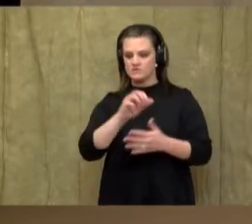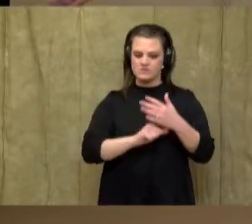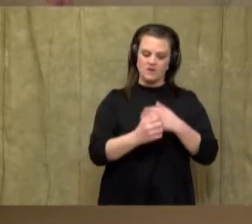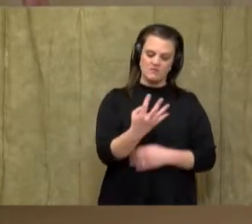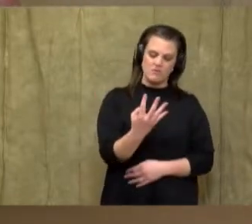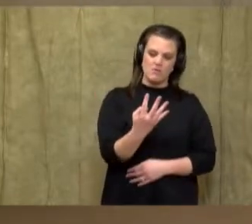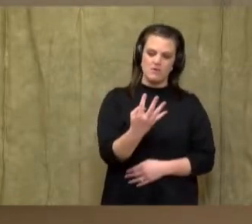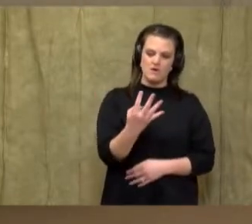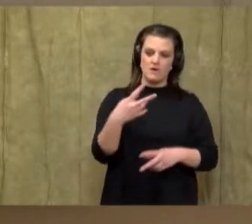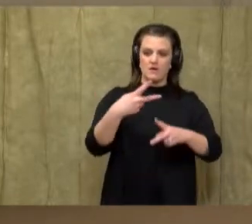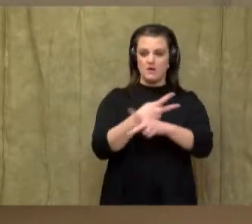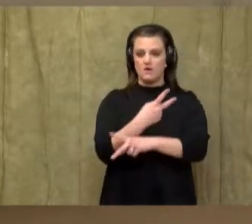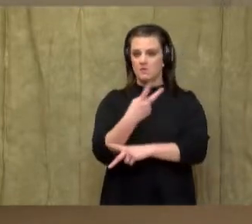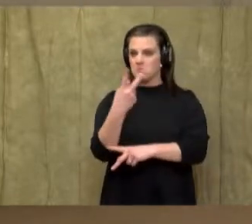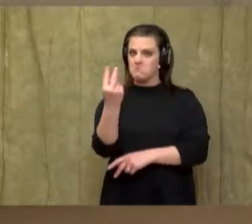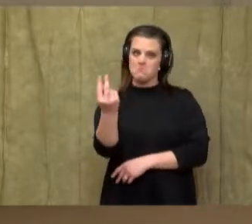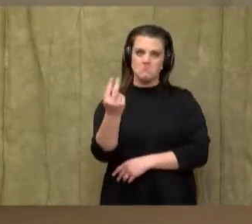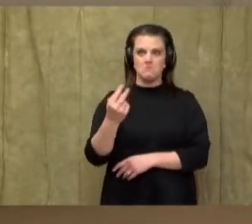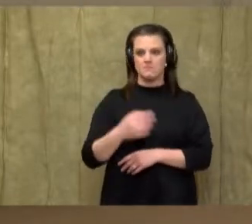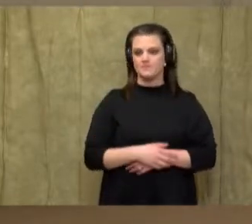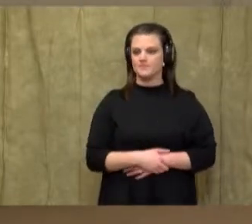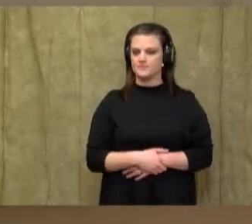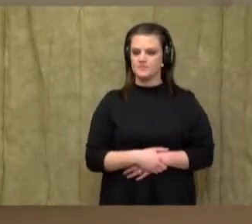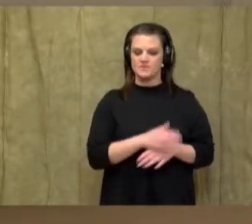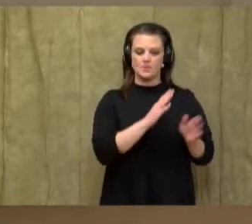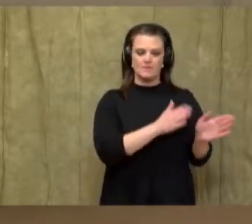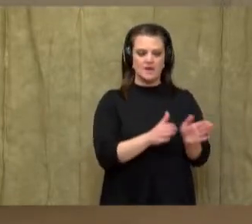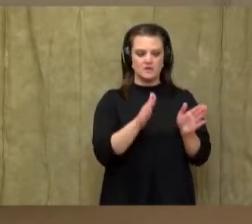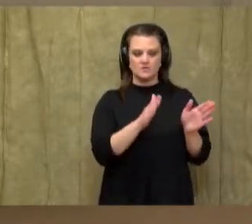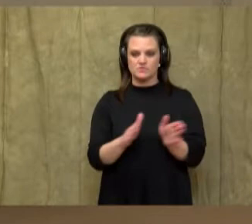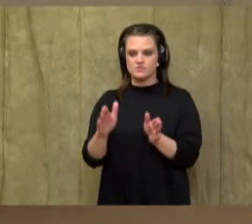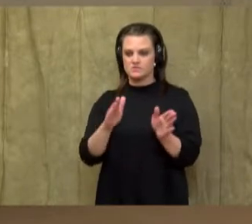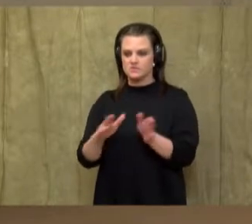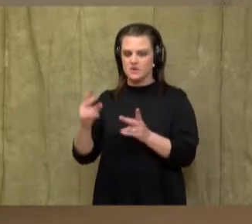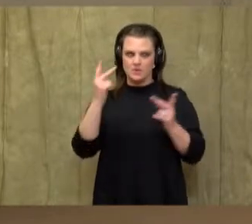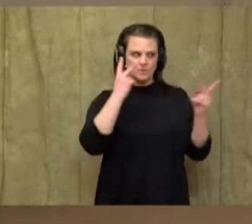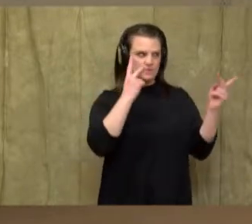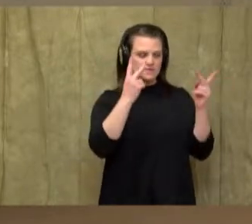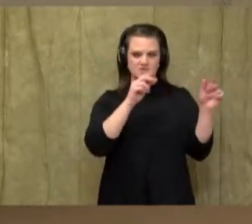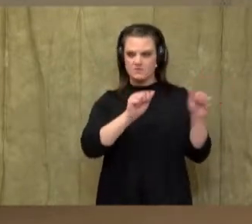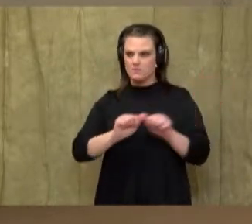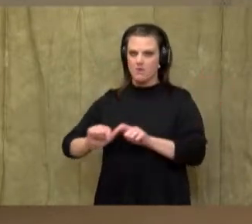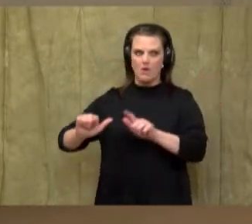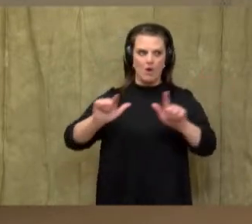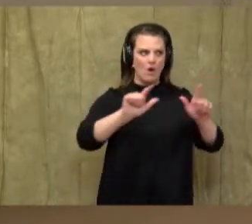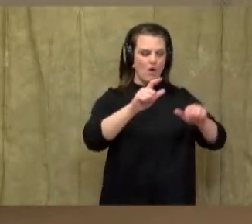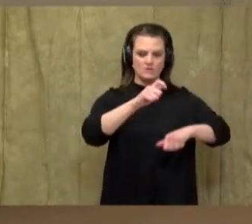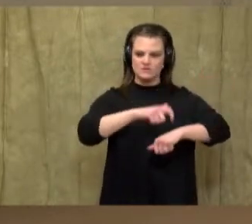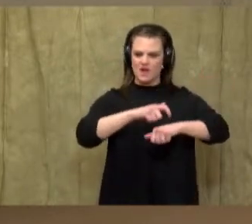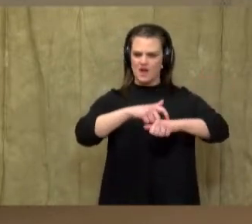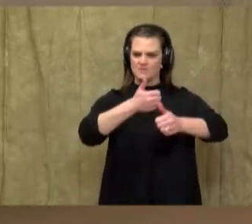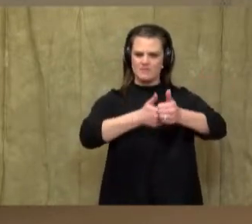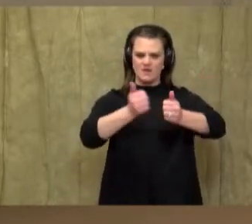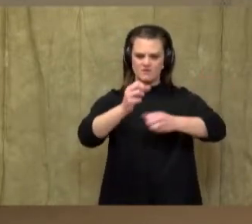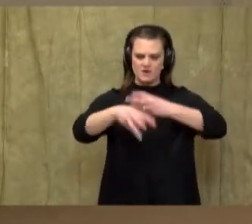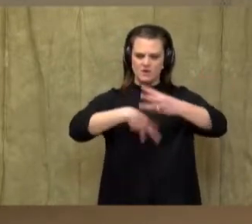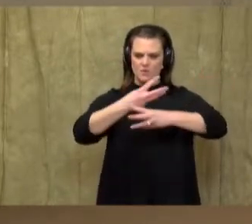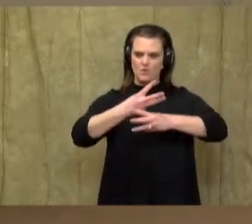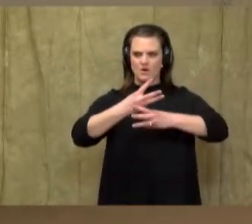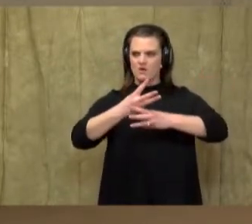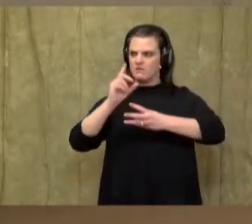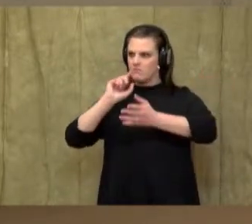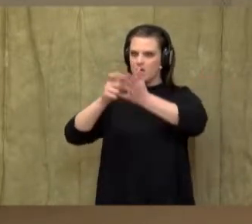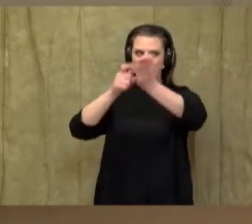4, multiplying by 2. Okay, so there's patterns, and we see patterns all the time, not just in math, but everywhere throughout the world around